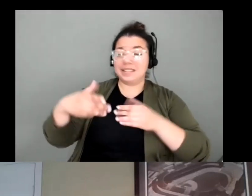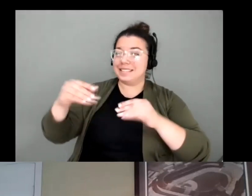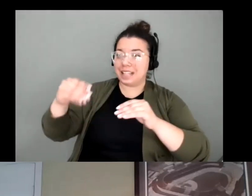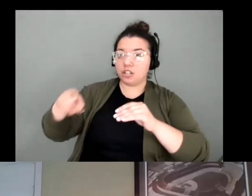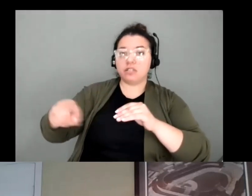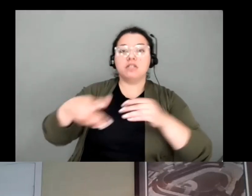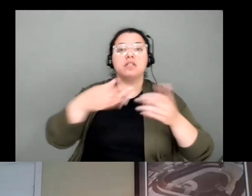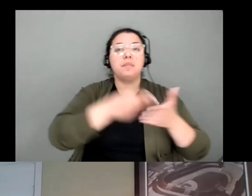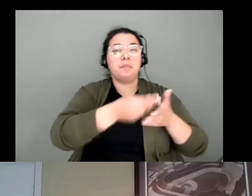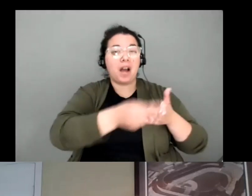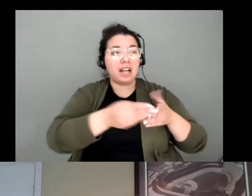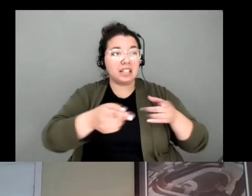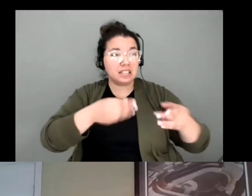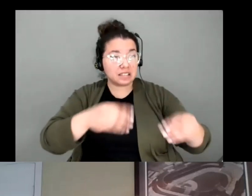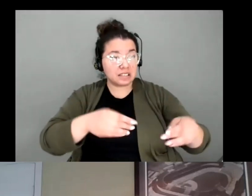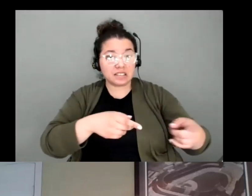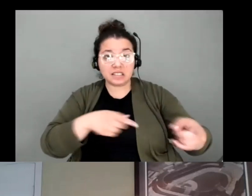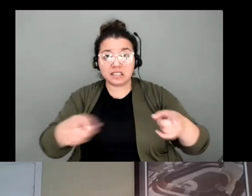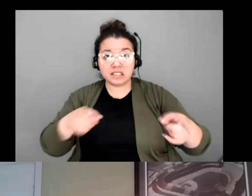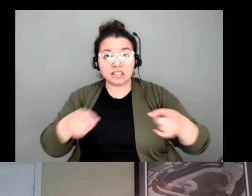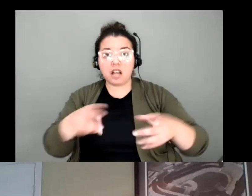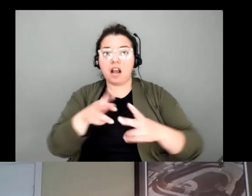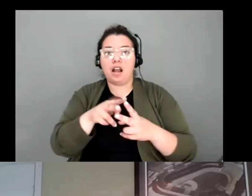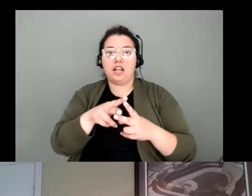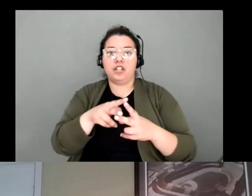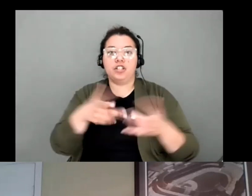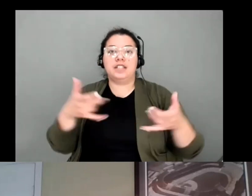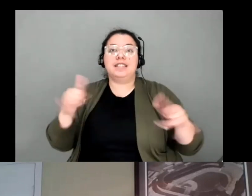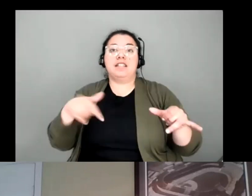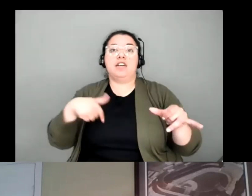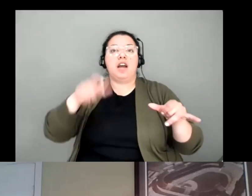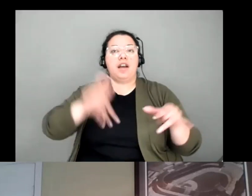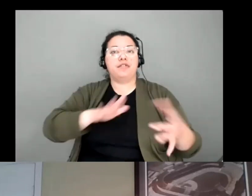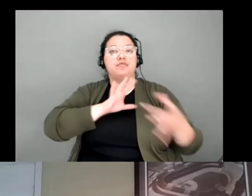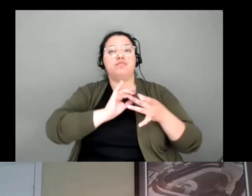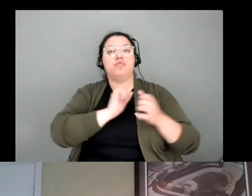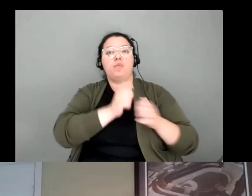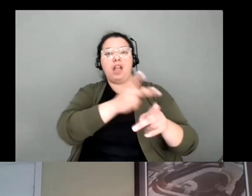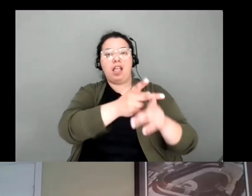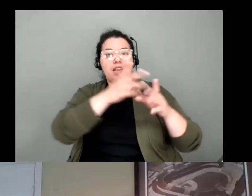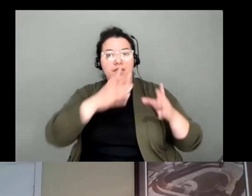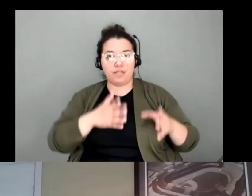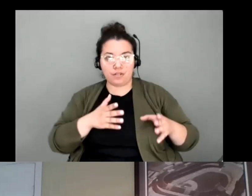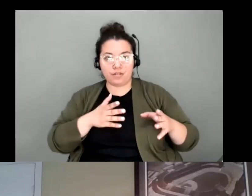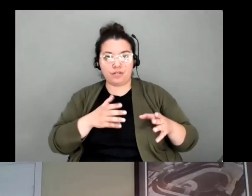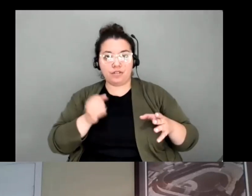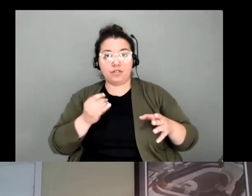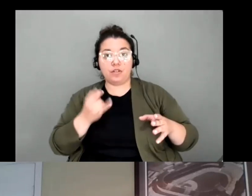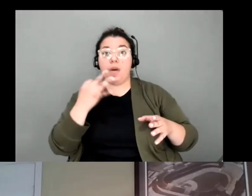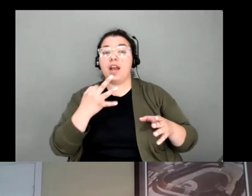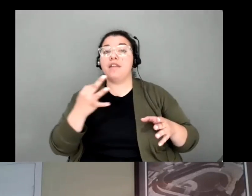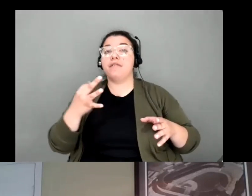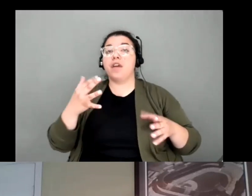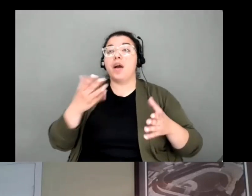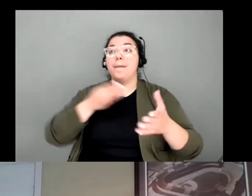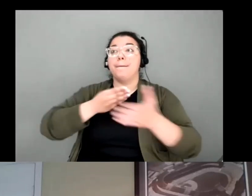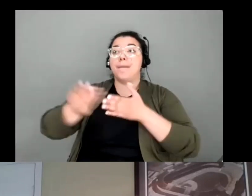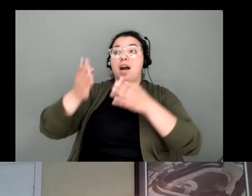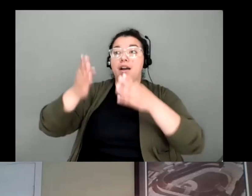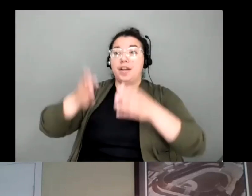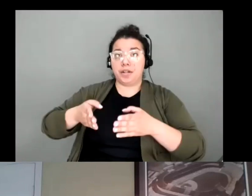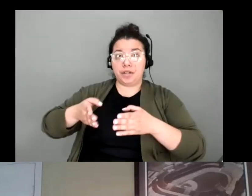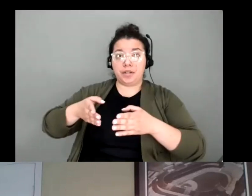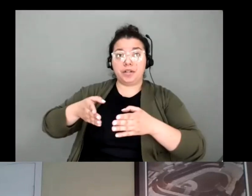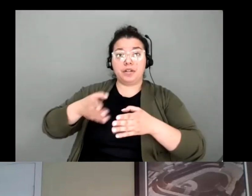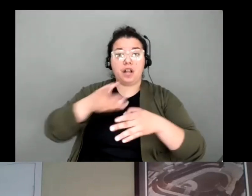either end of it, I'm still talking to the lender. If it's my buyer, I just want to make sure, hey, are they good? Are they going to be able to get this loan?